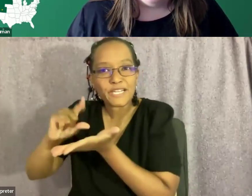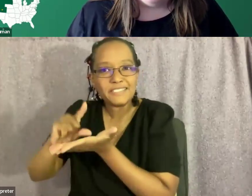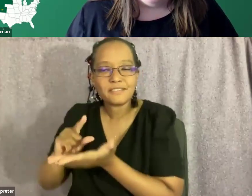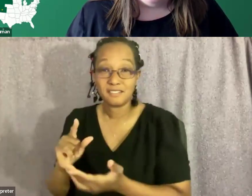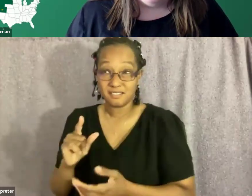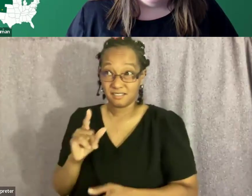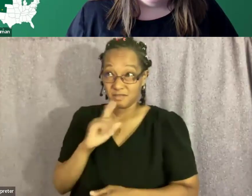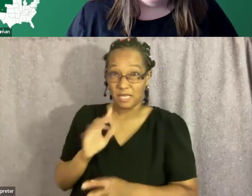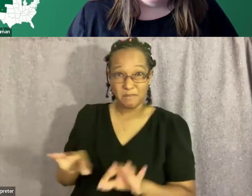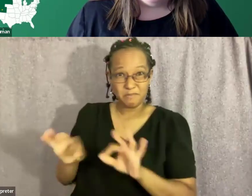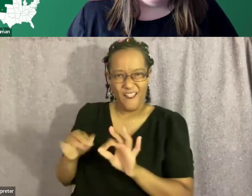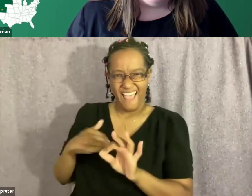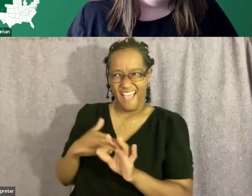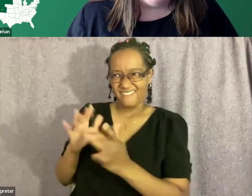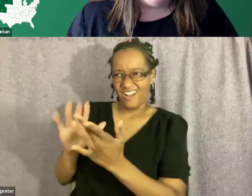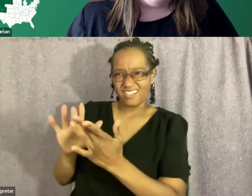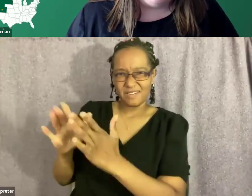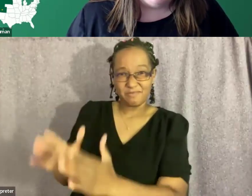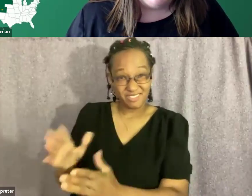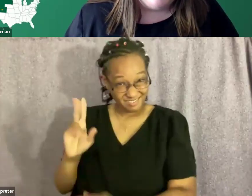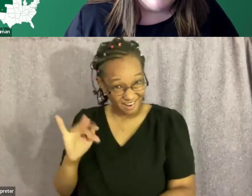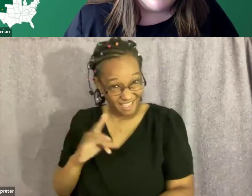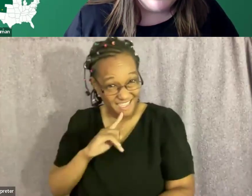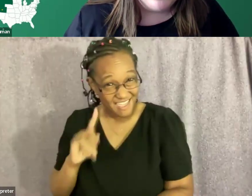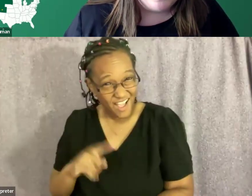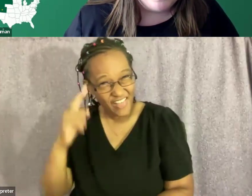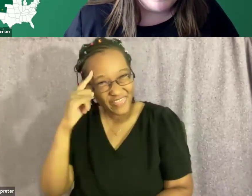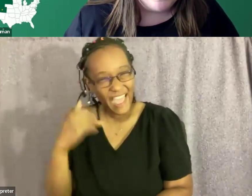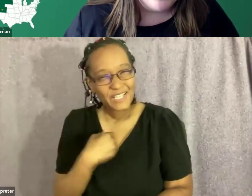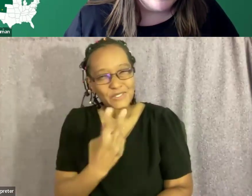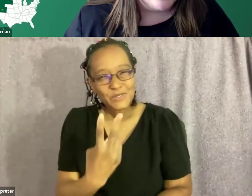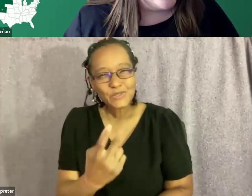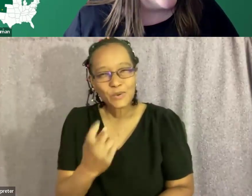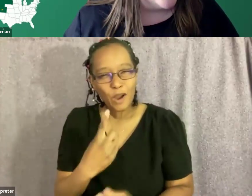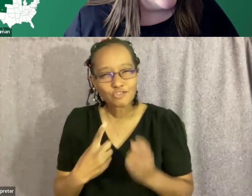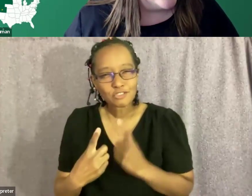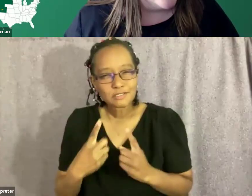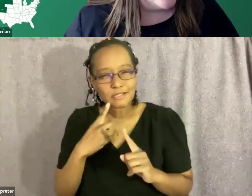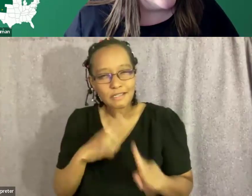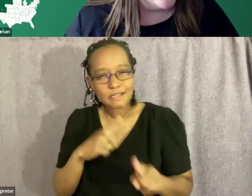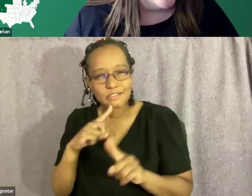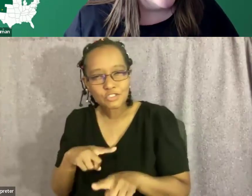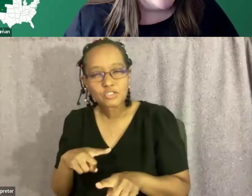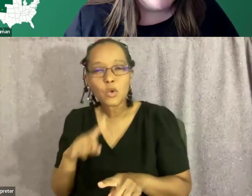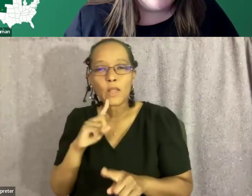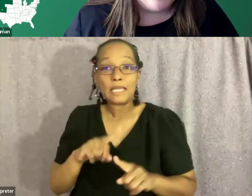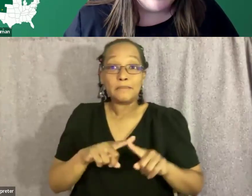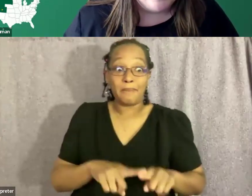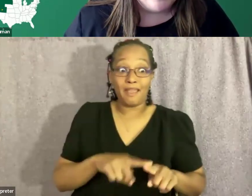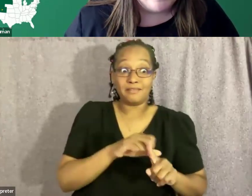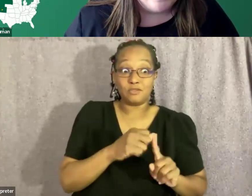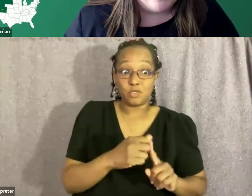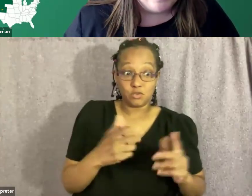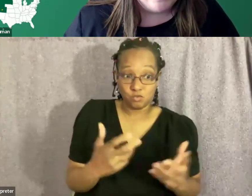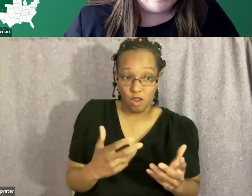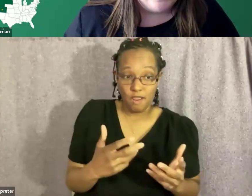So did I answer? I think I answered two questions there. It depends on the situation.